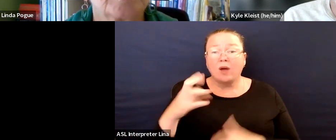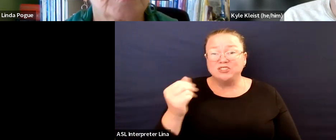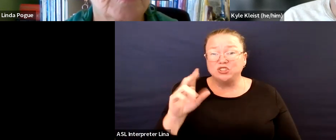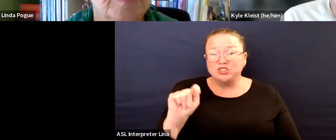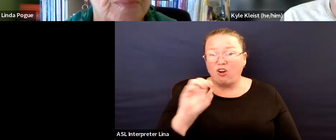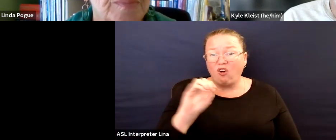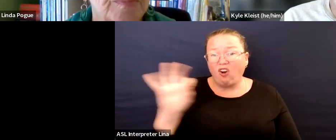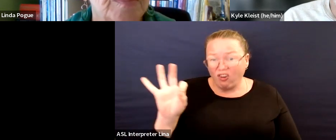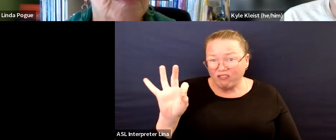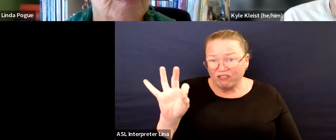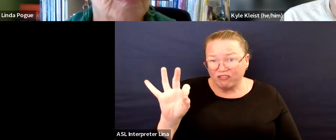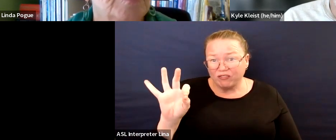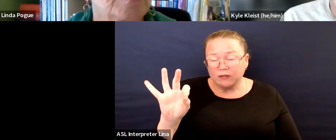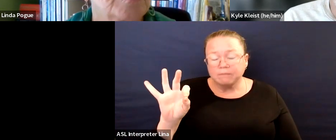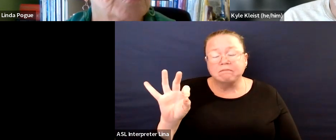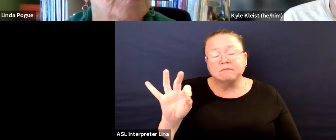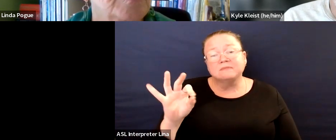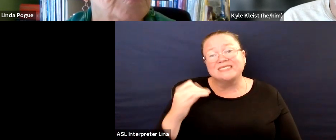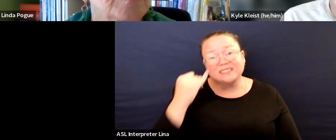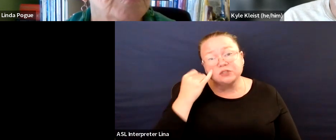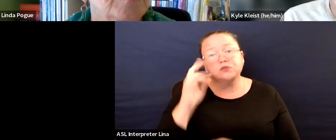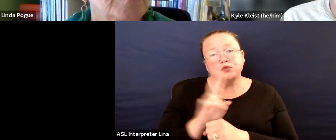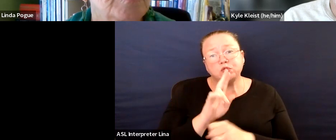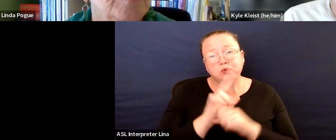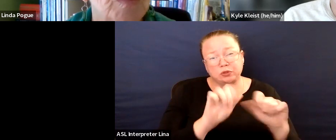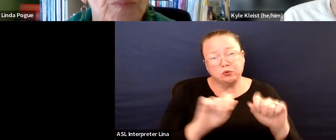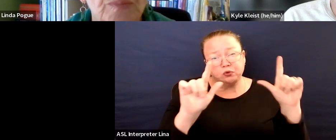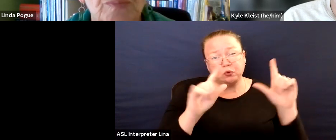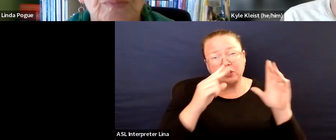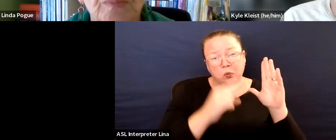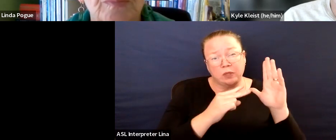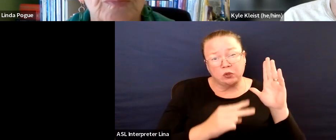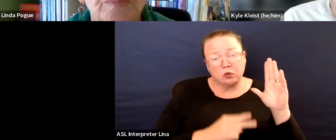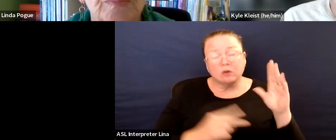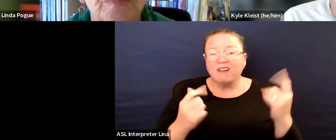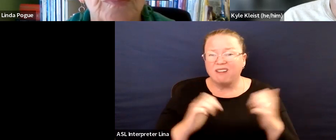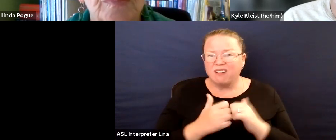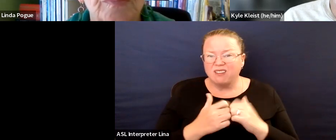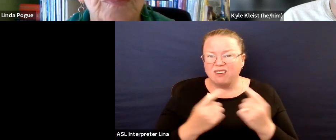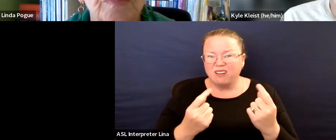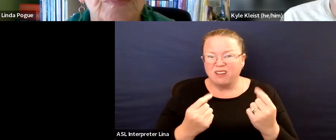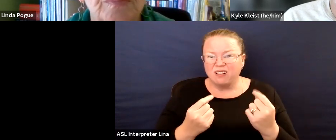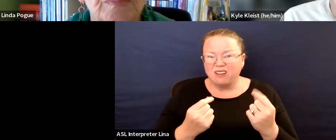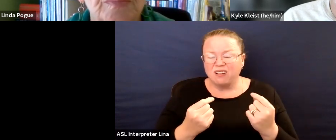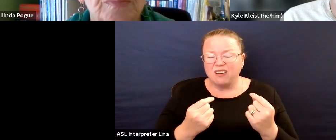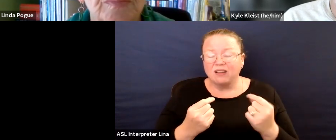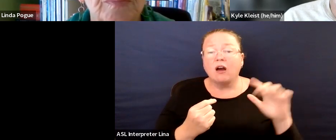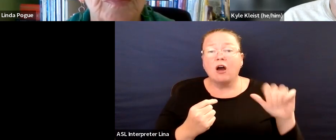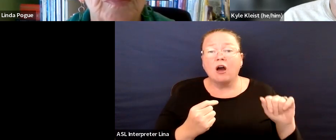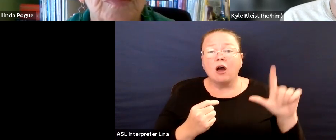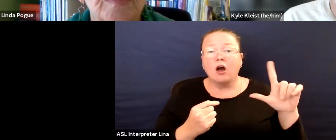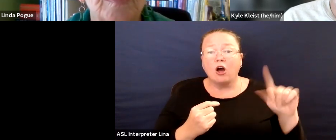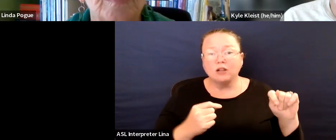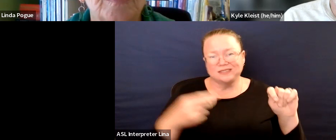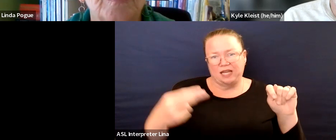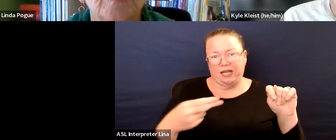feature off, if you are using a screen reader, you can do that by pressing